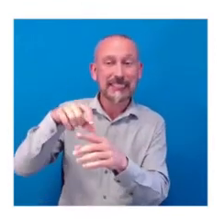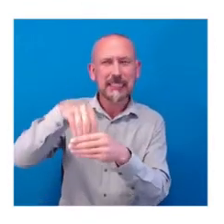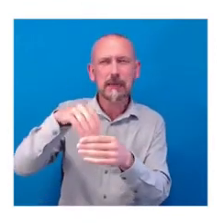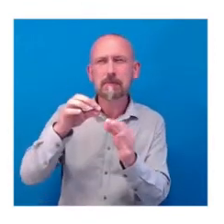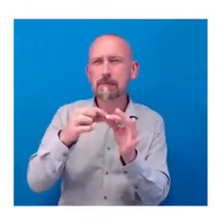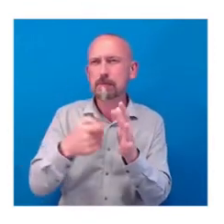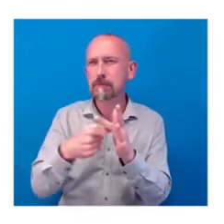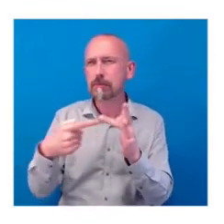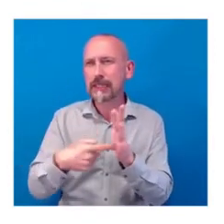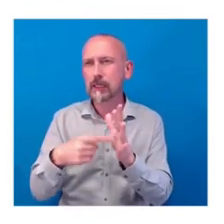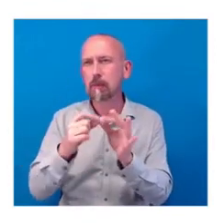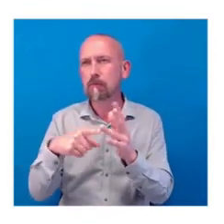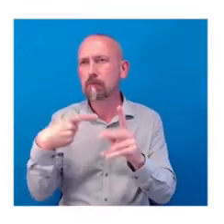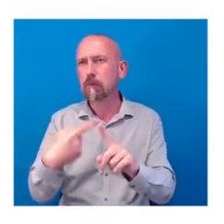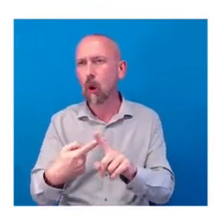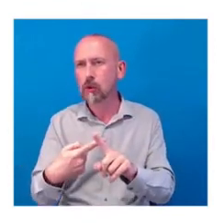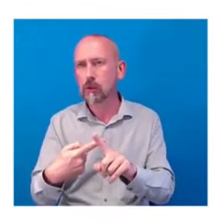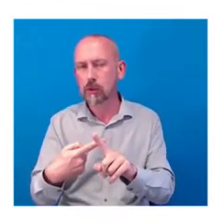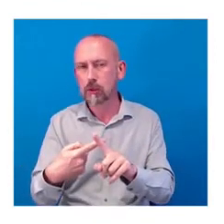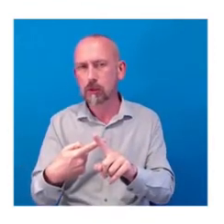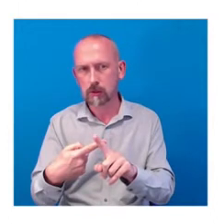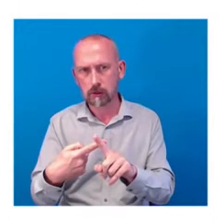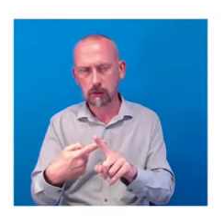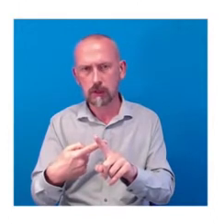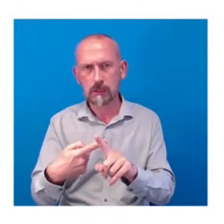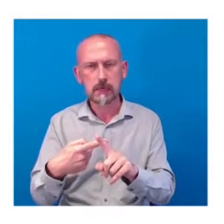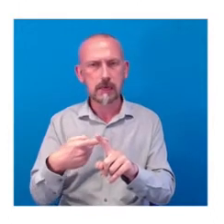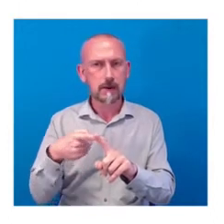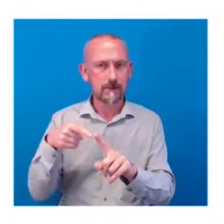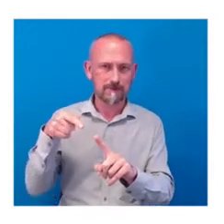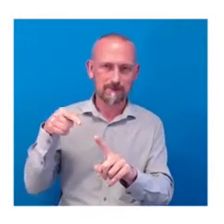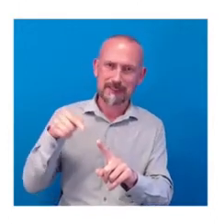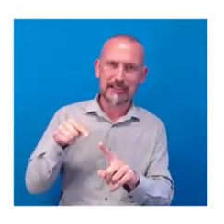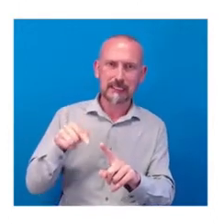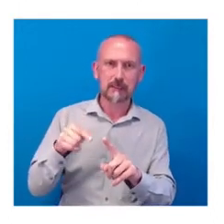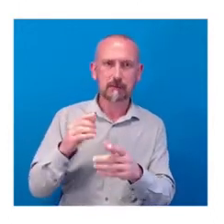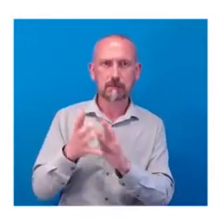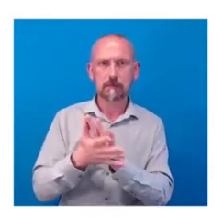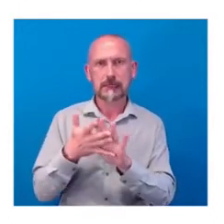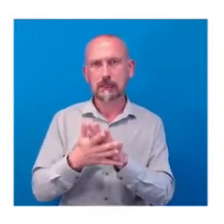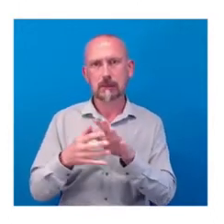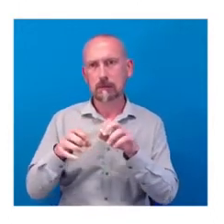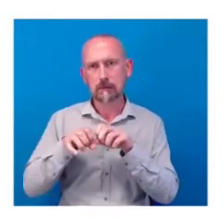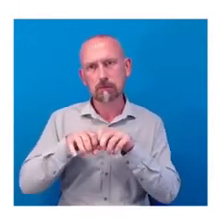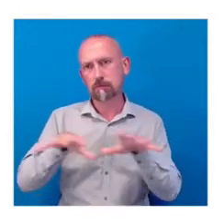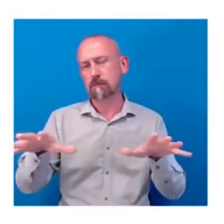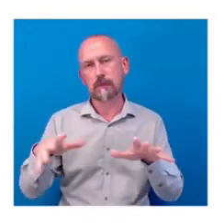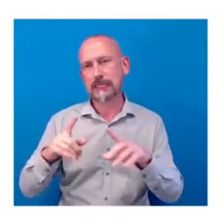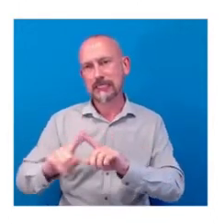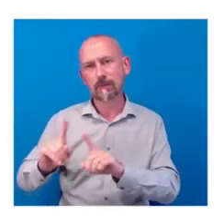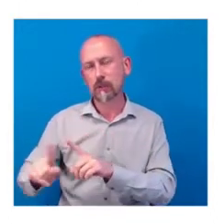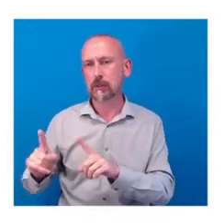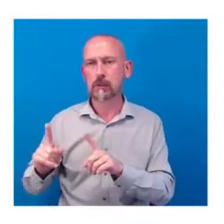which, you know, for users further afield is a cross-broadcaster streaming platform. BritBox AD is aiming